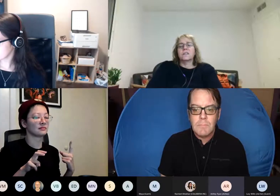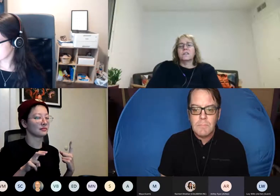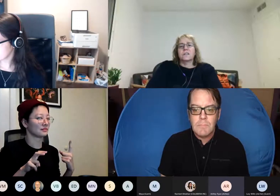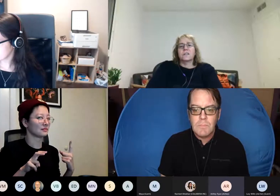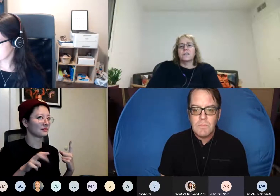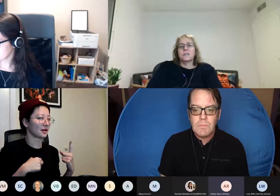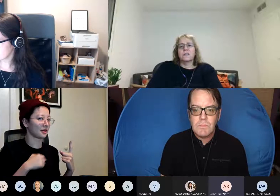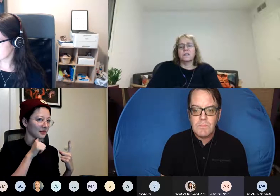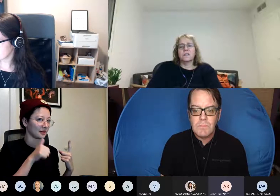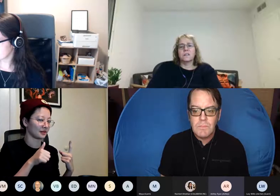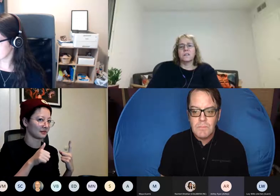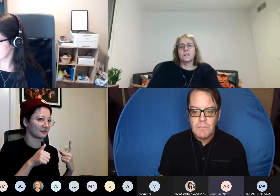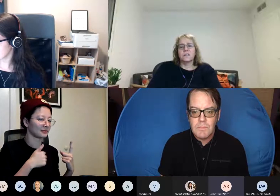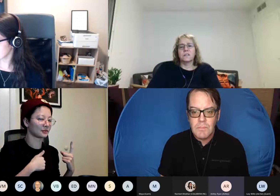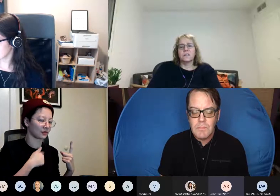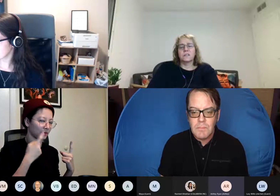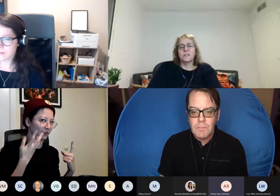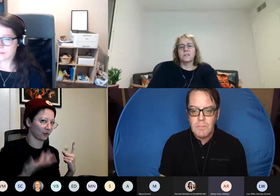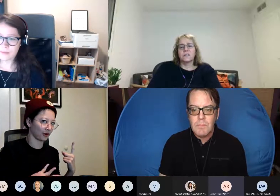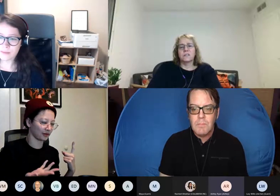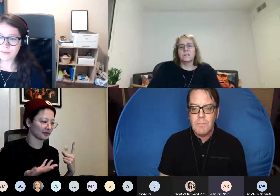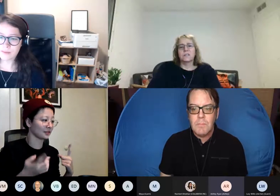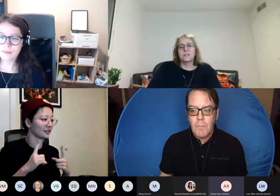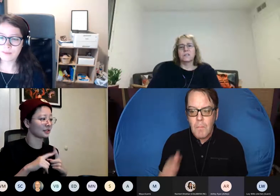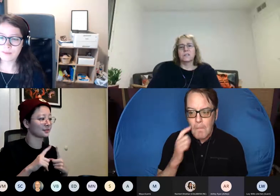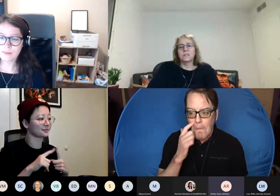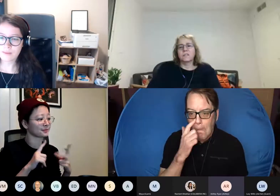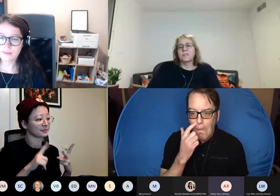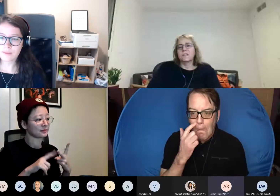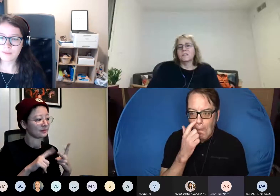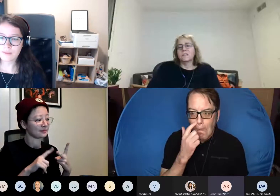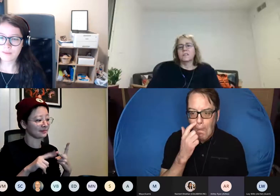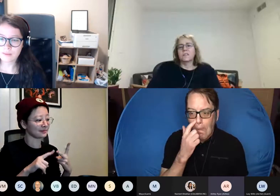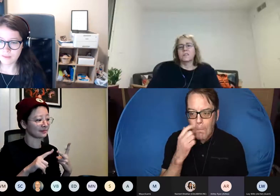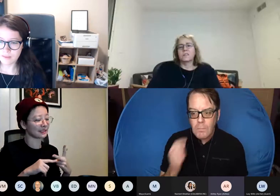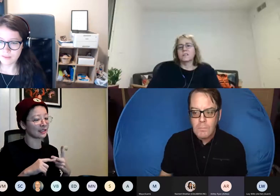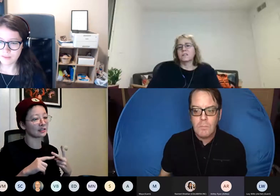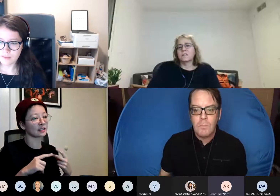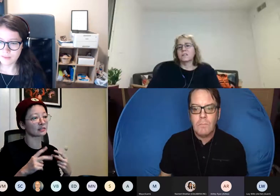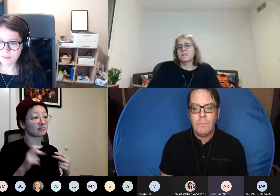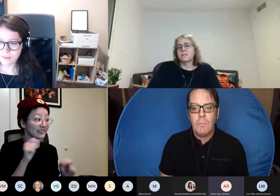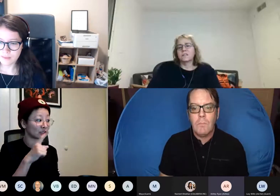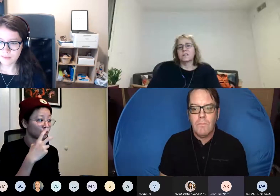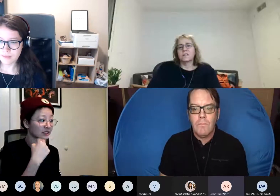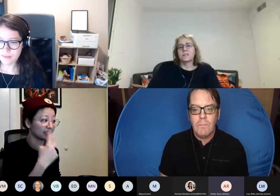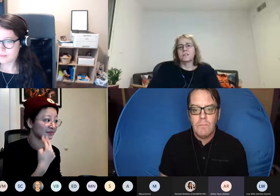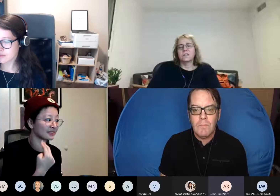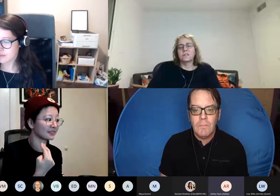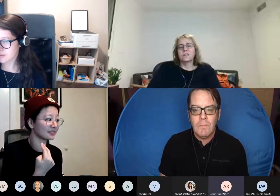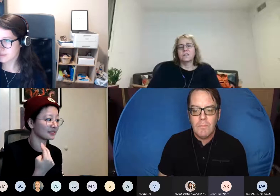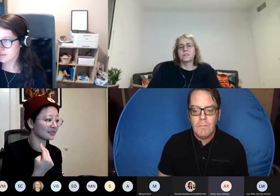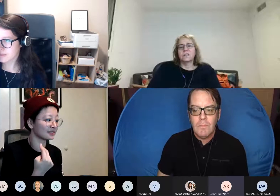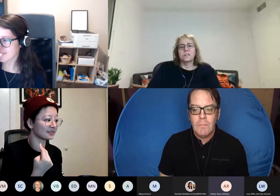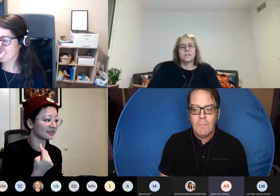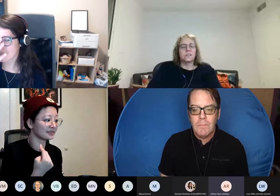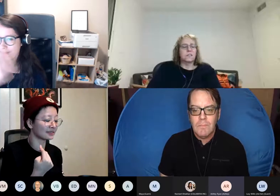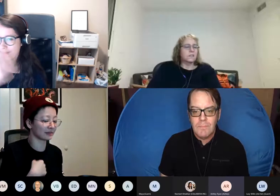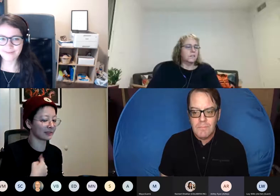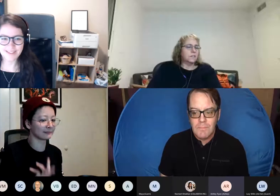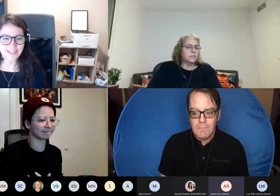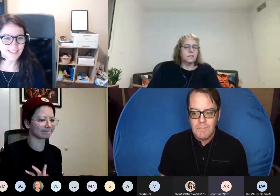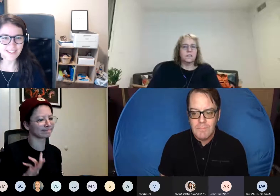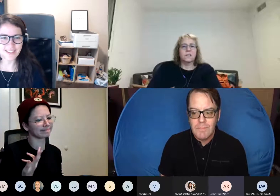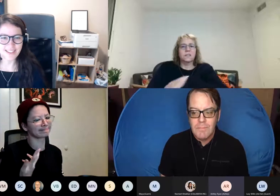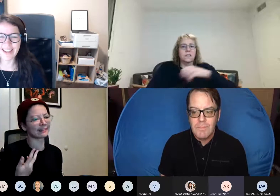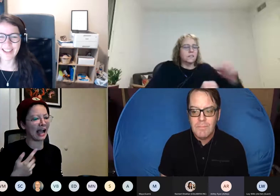will react in two ways typically. One is very apologetic, saying, oh my gosh, I'm so sorry you're deaf, which you don't need